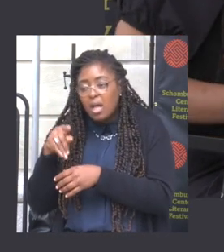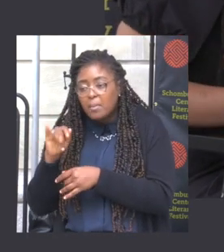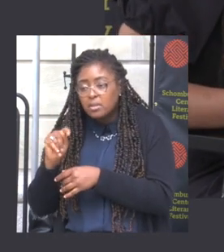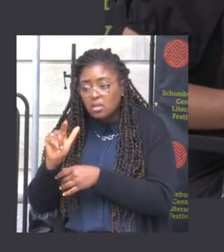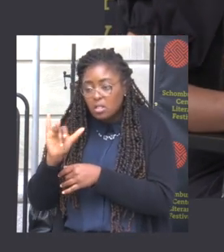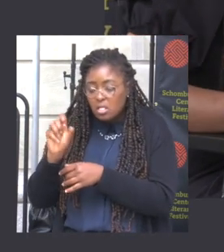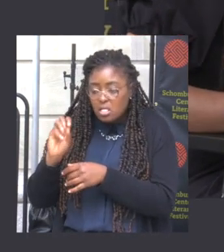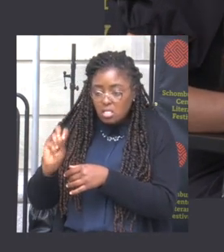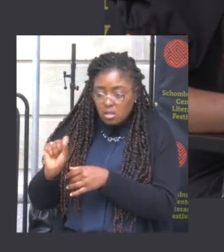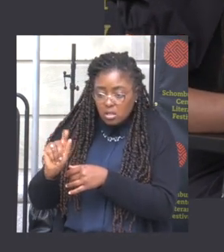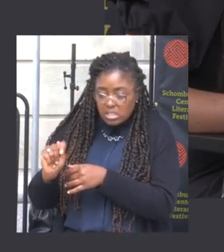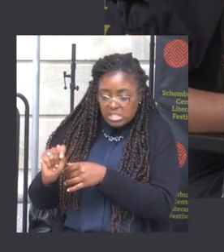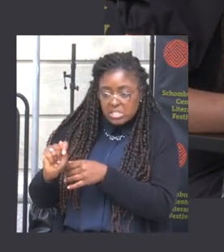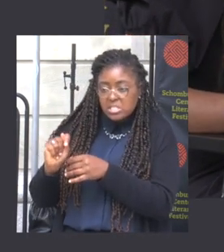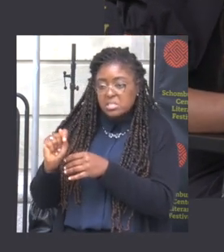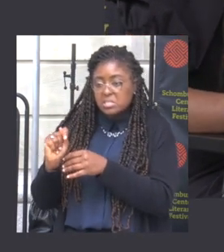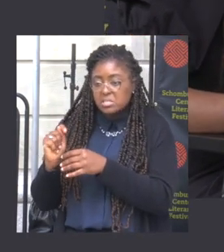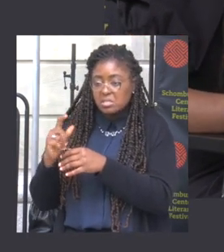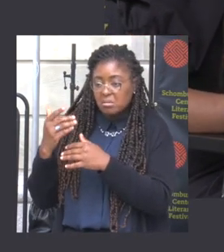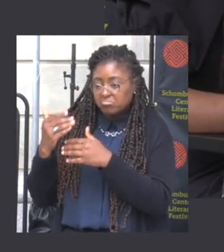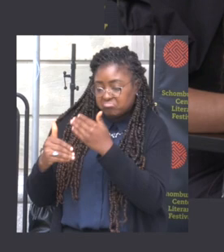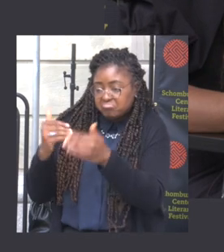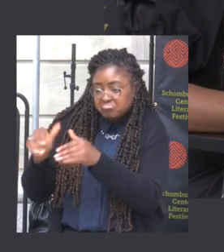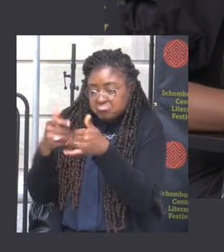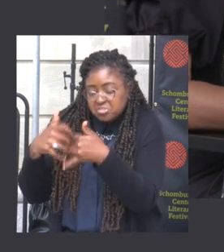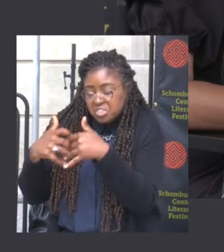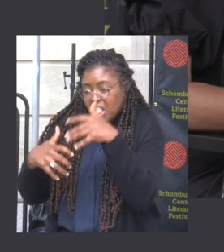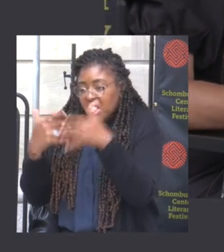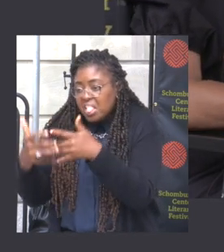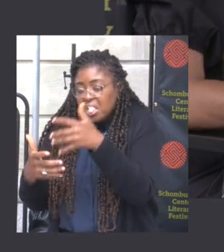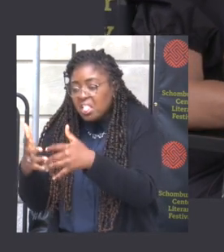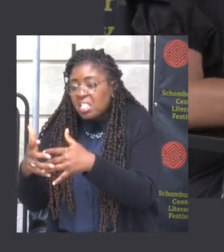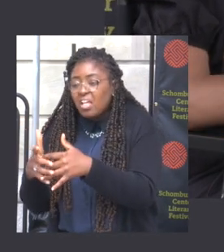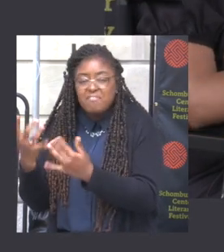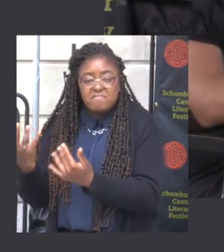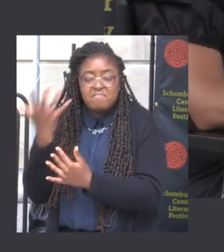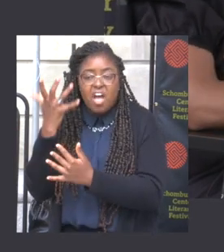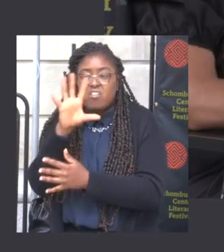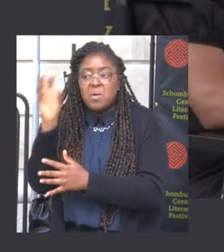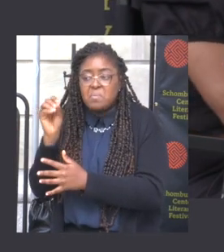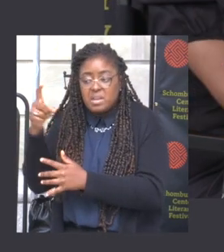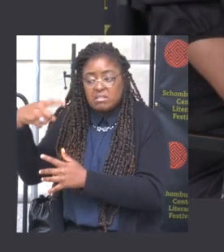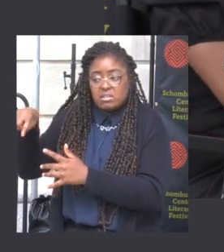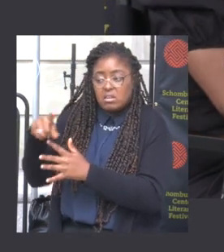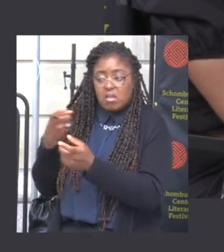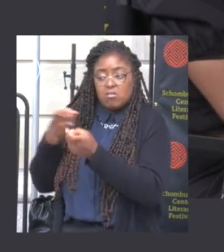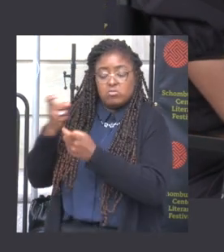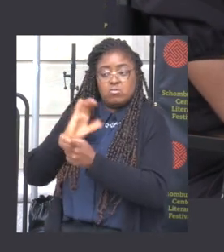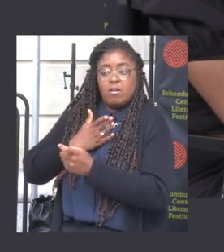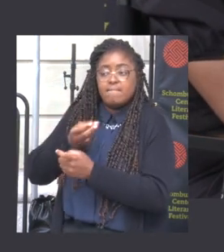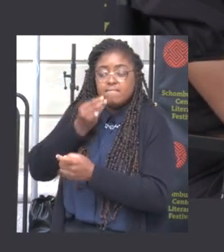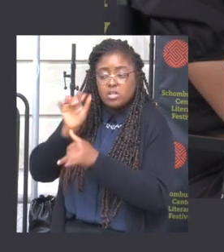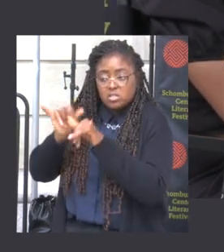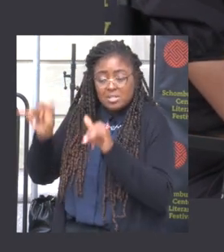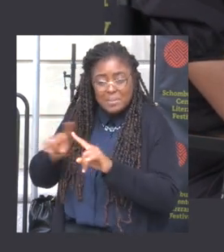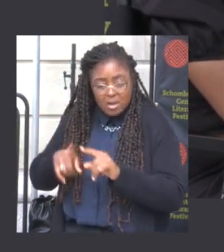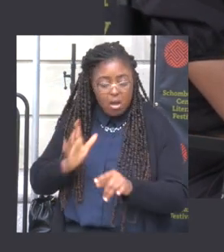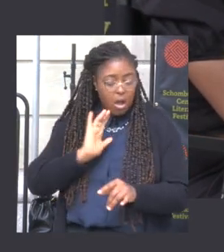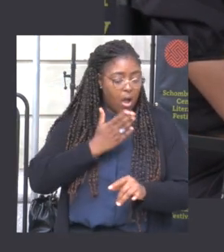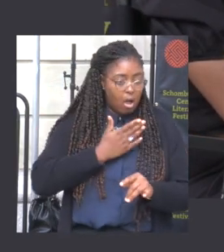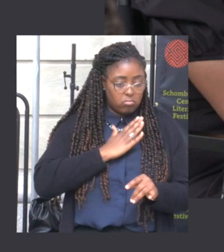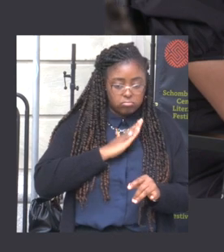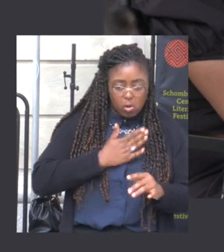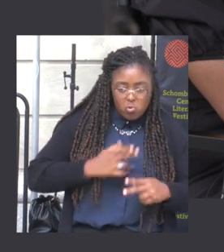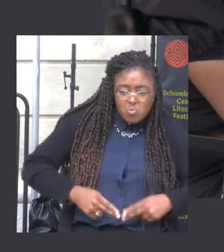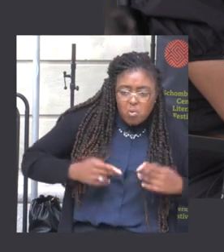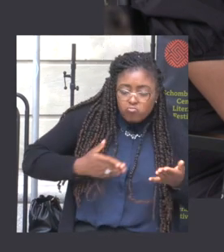5 multinational corporations that largely control our food system. It's our human right to be able to grow our own food and to